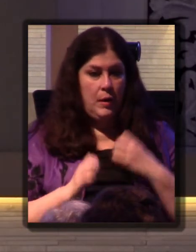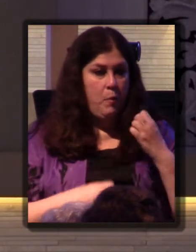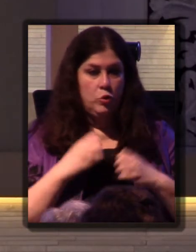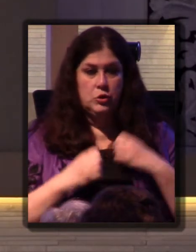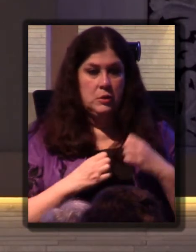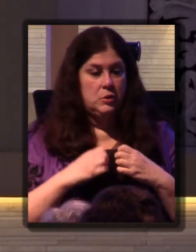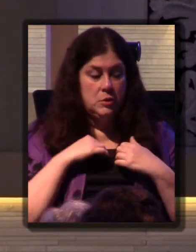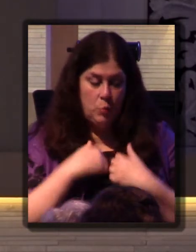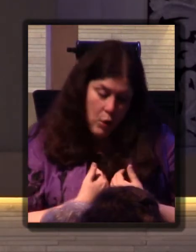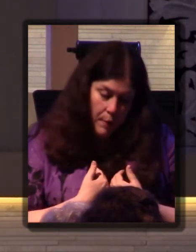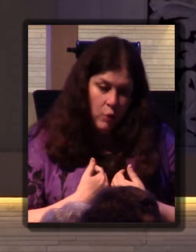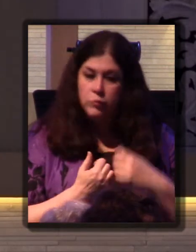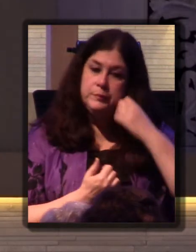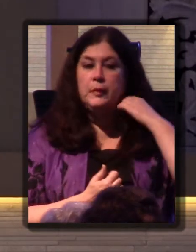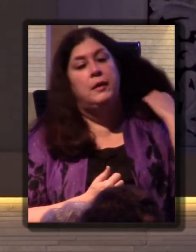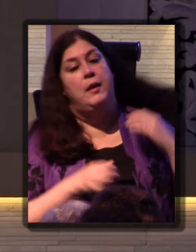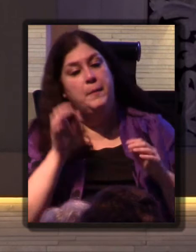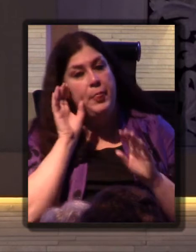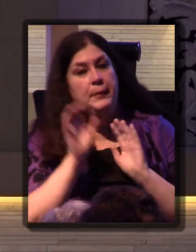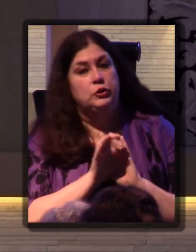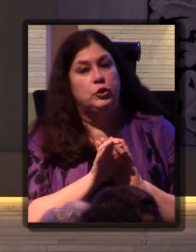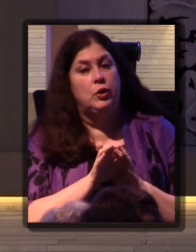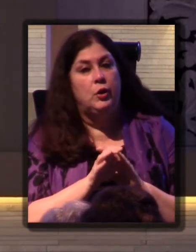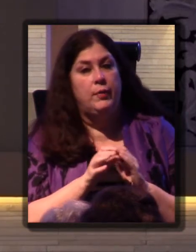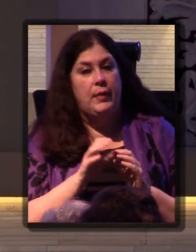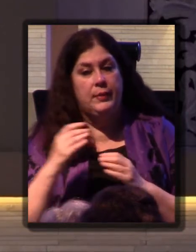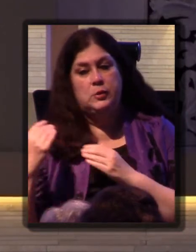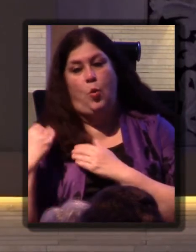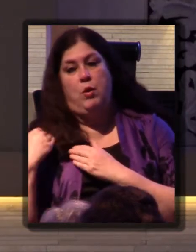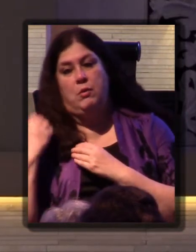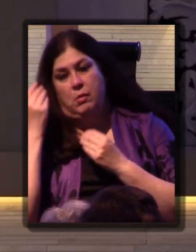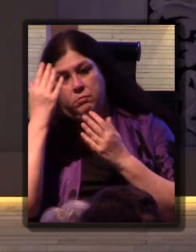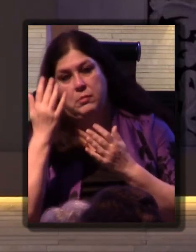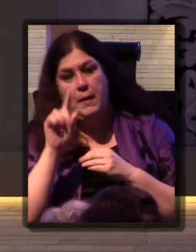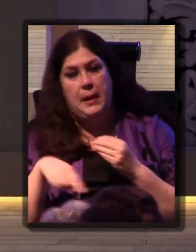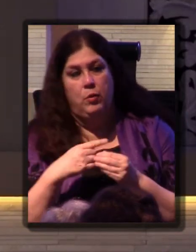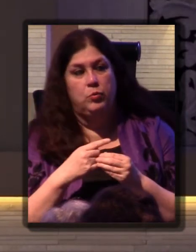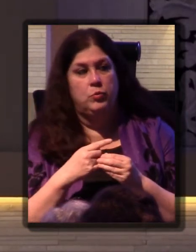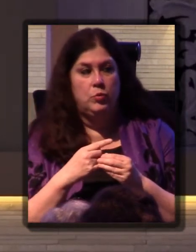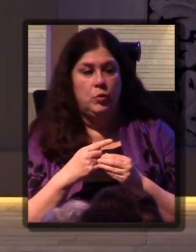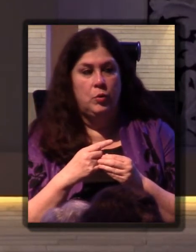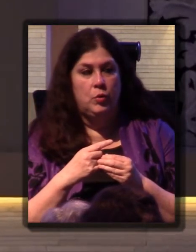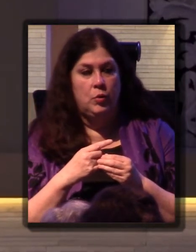just emotionally wear him out. But the picture that this oracle regarding